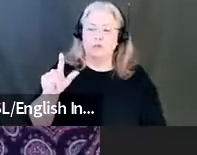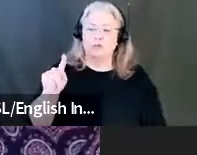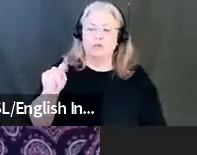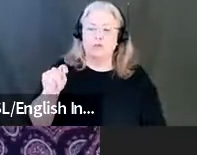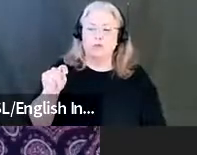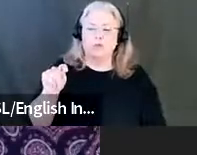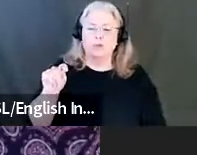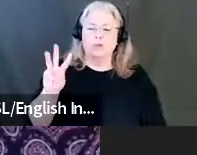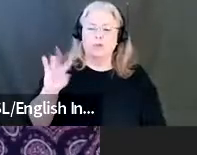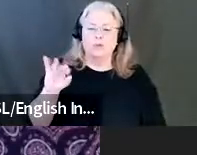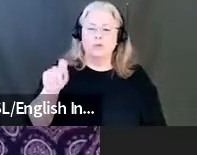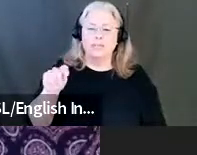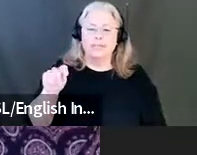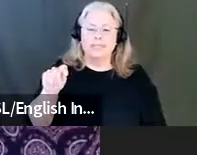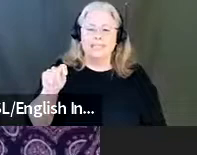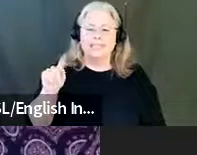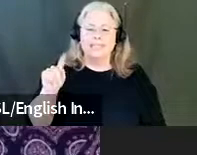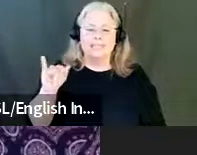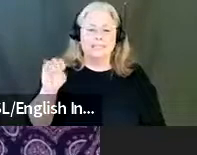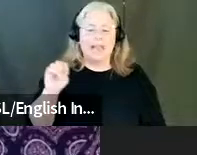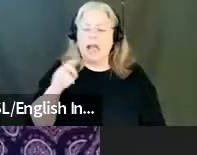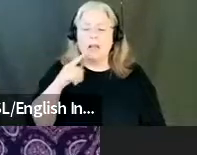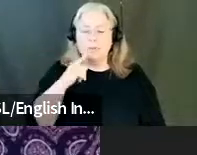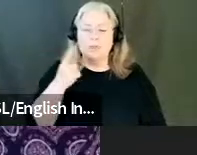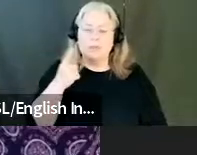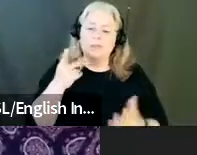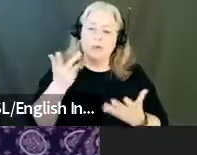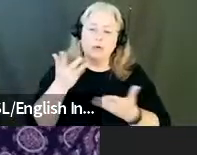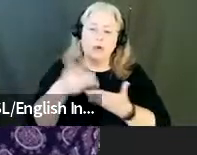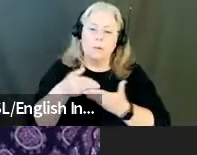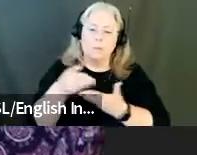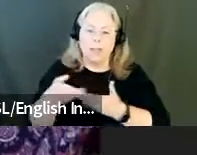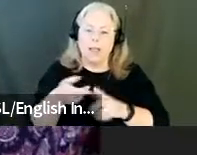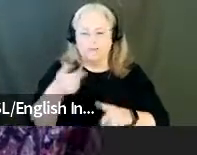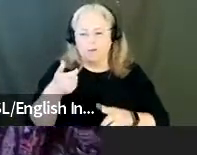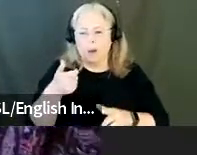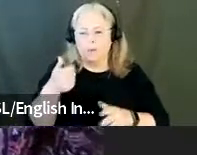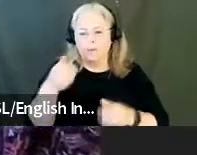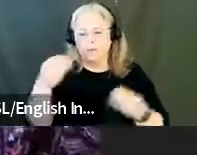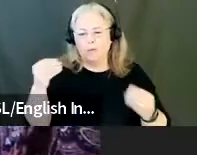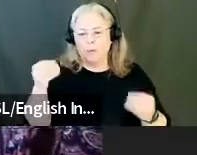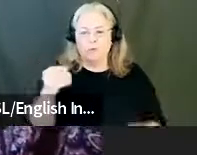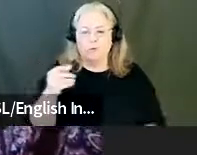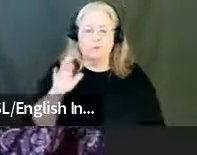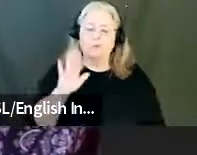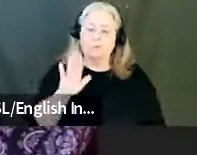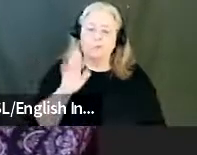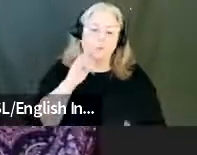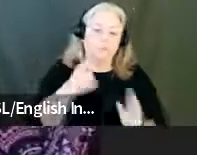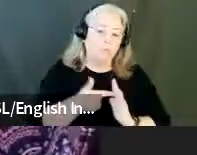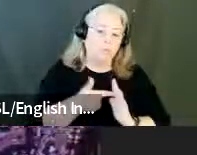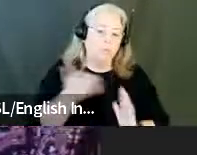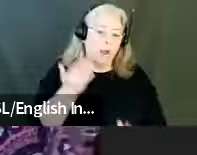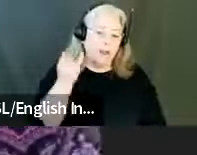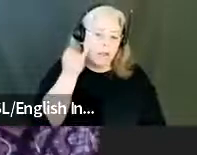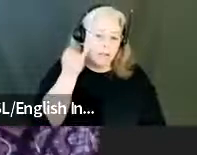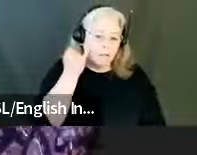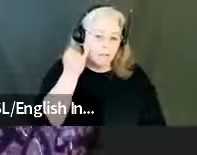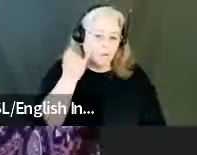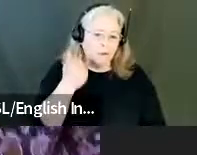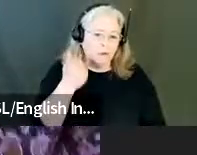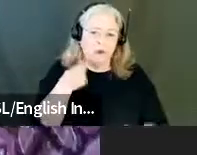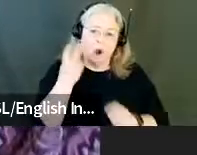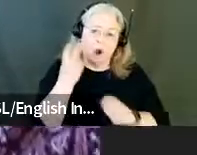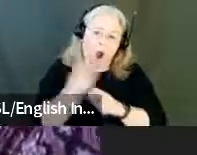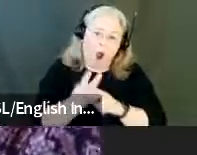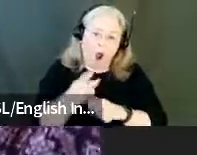and pick up and create some other solutions. For example, what if I have a hard